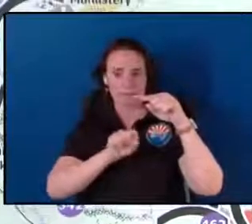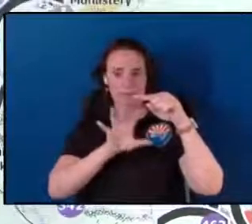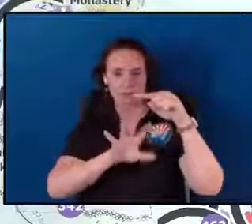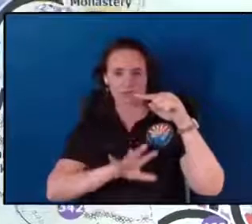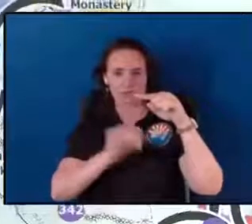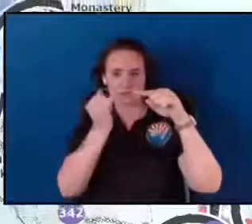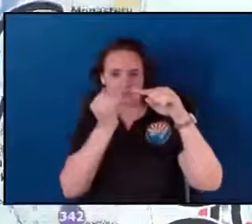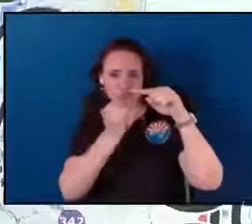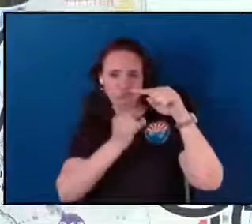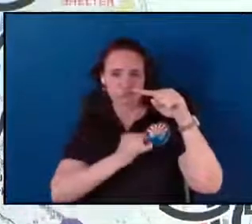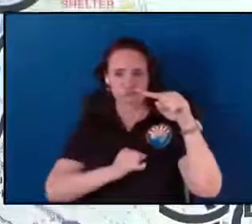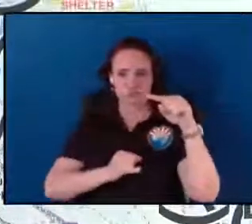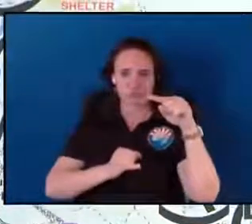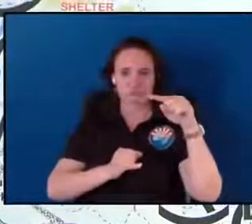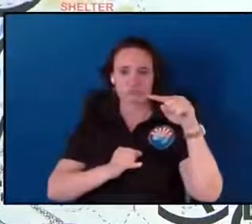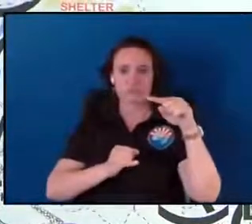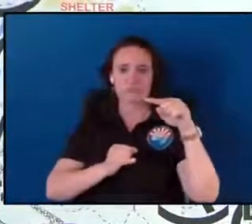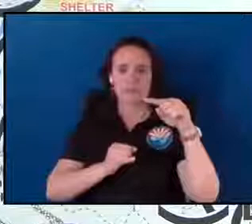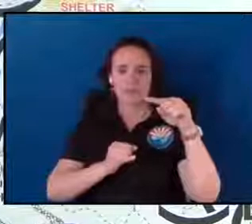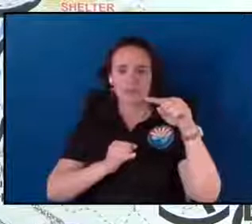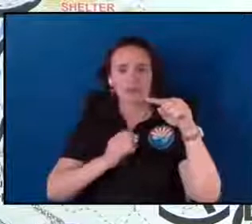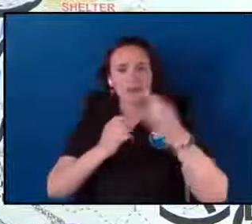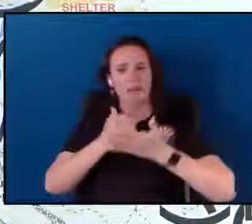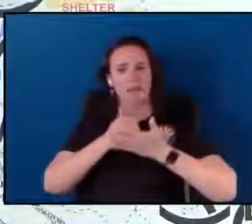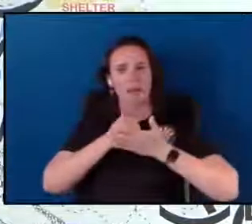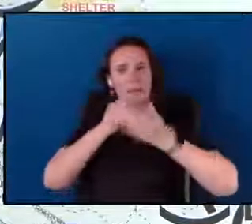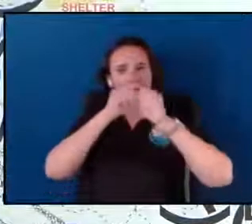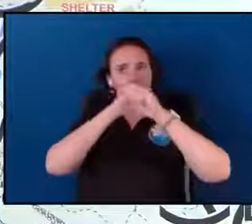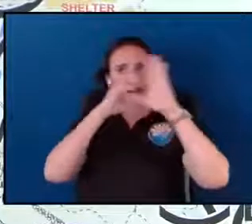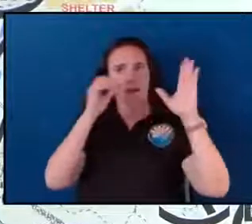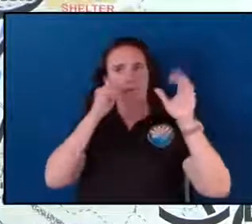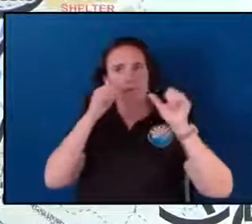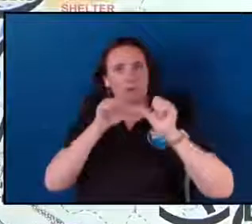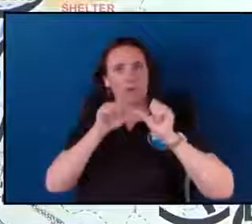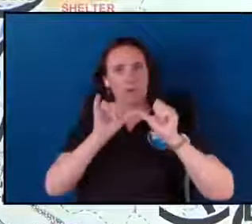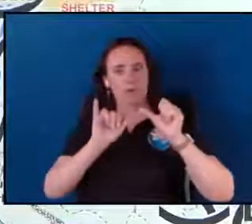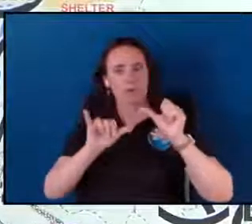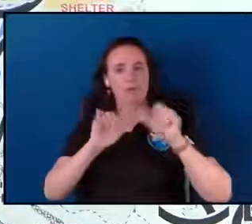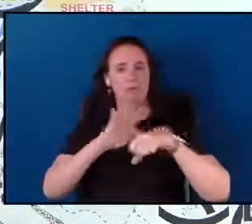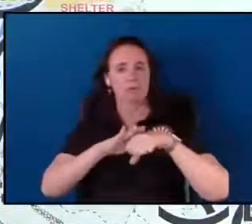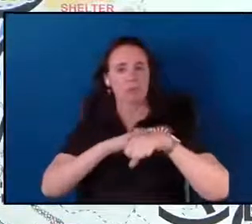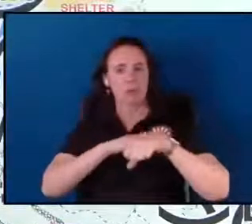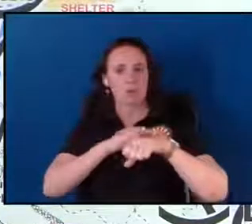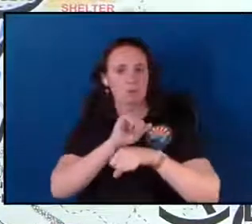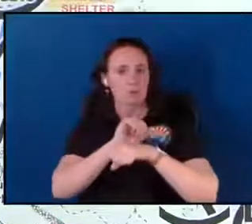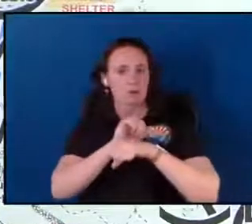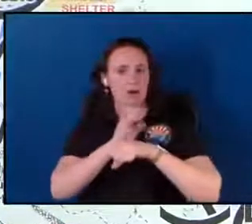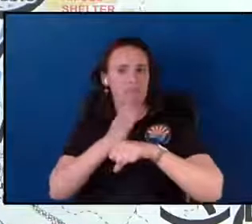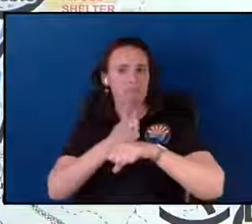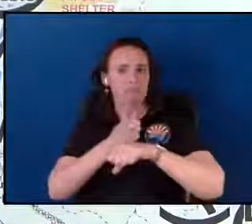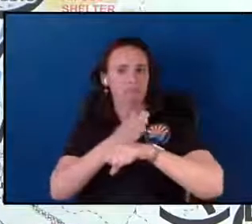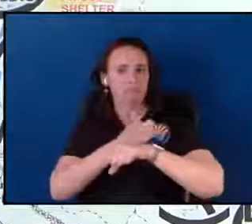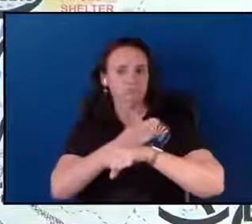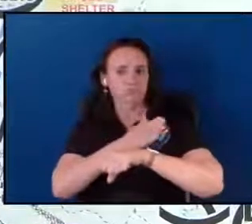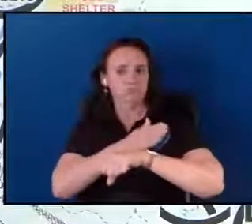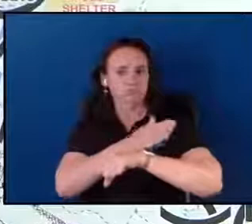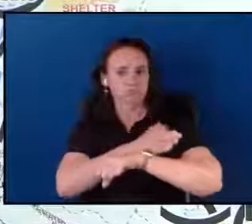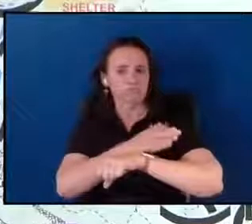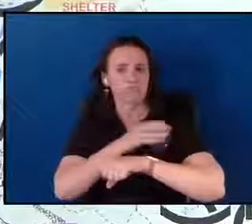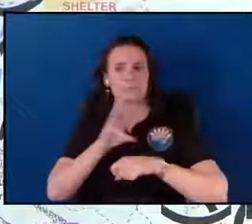reminder that this slow work is actually making progress. 6%, 6.35, or